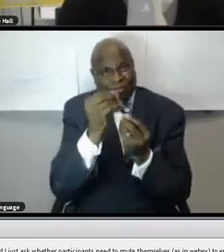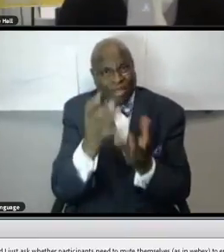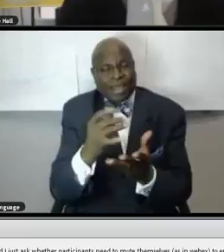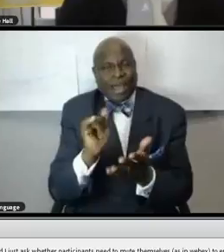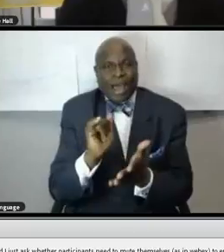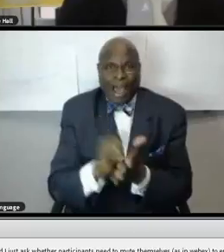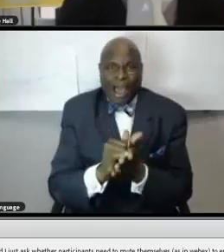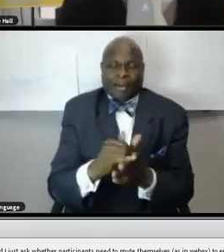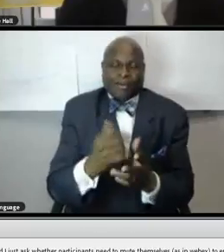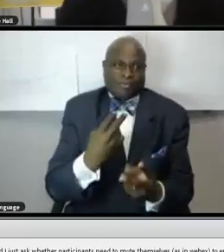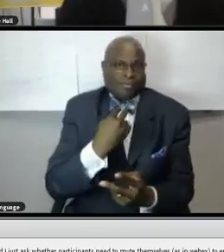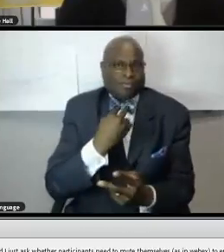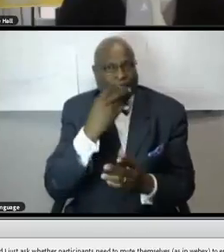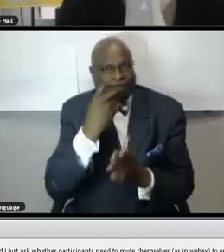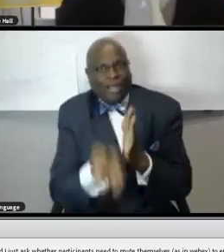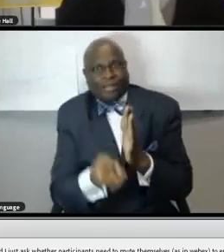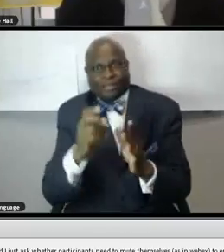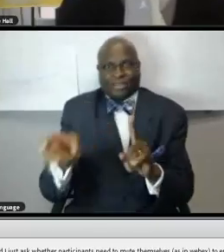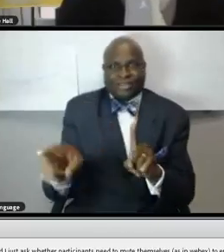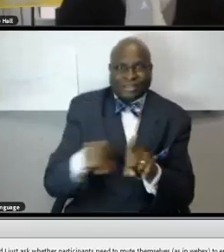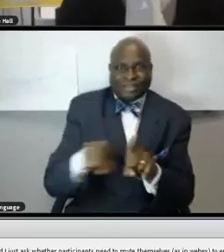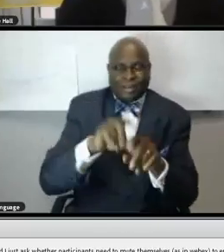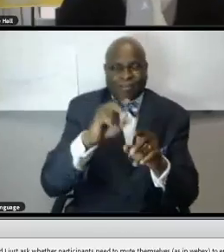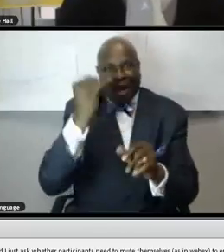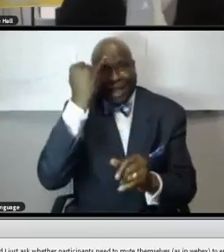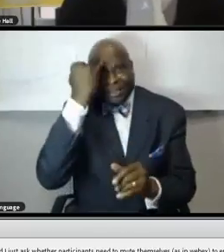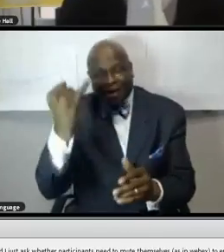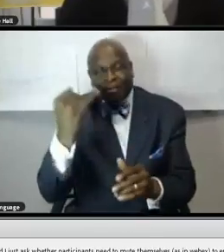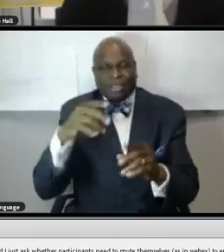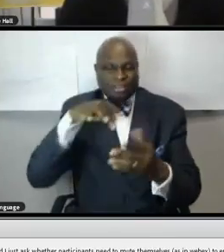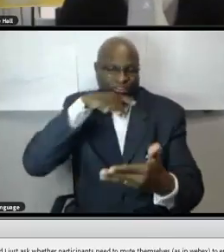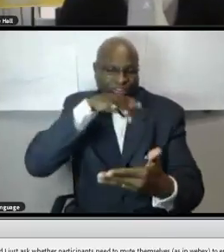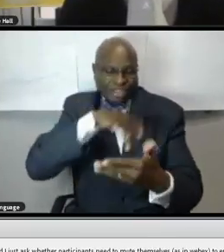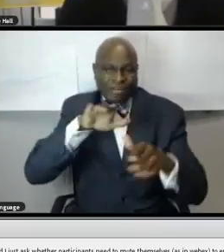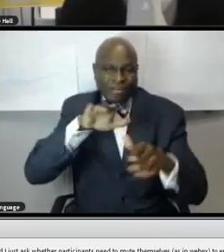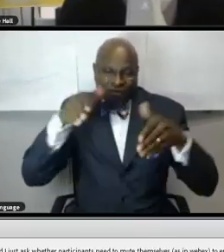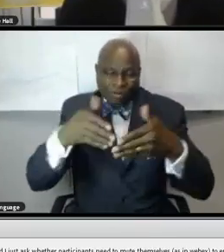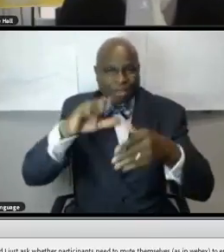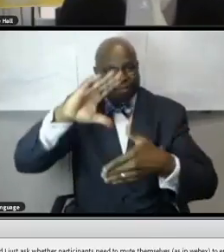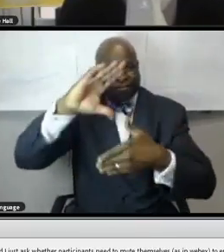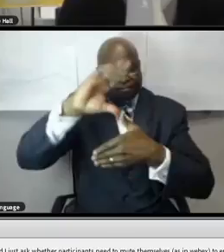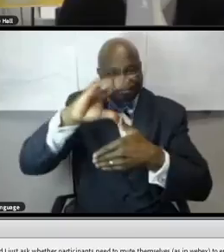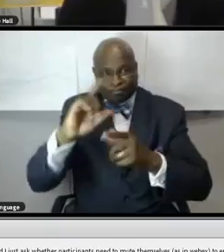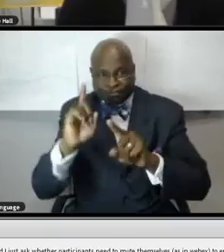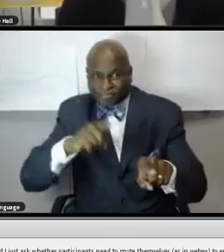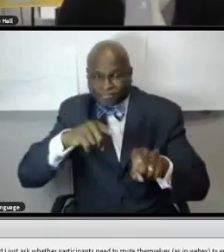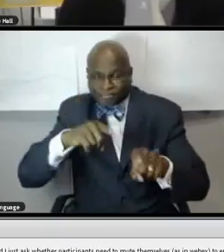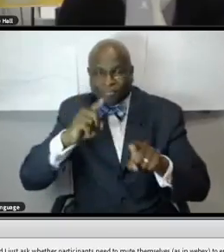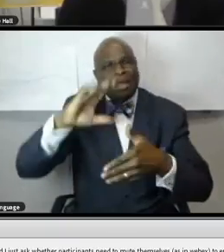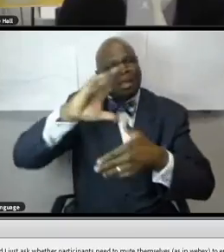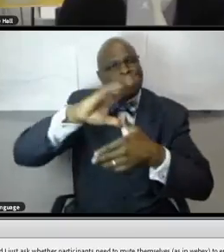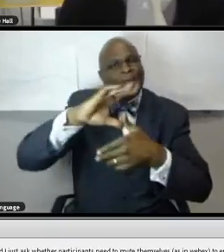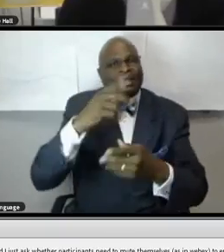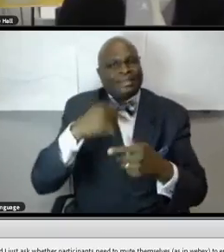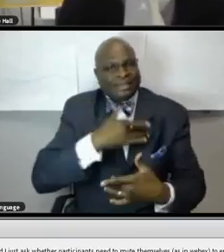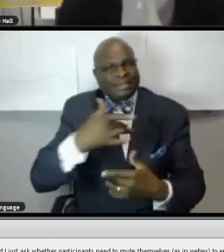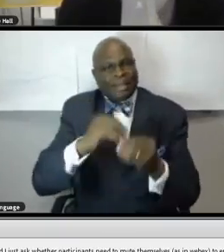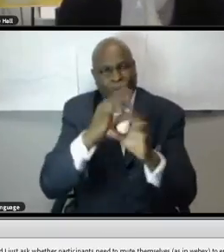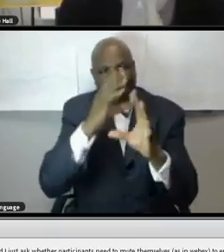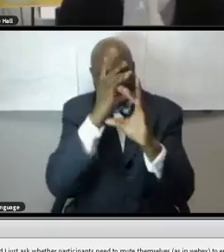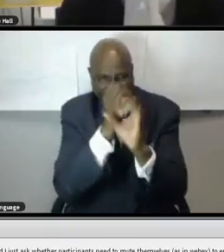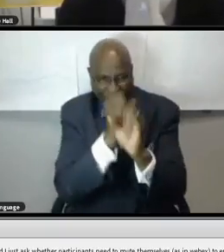into this trap as well, our first study being concentrated on Latin America tends to get a lot of the